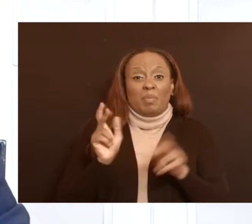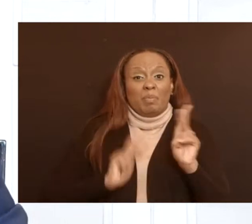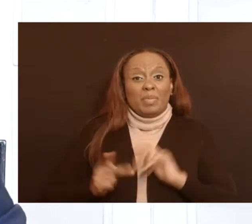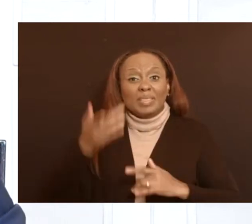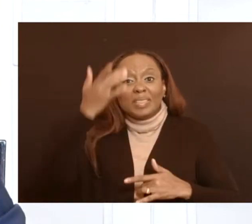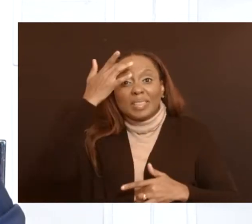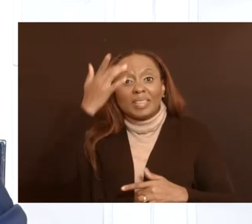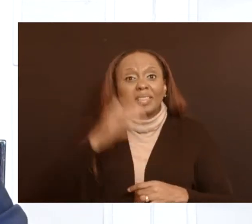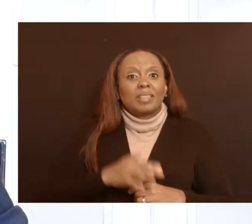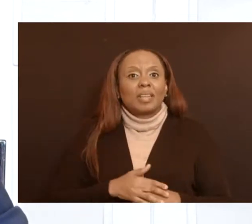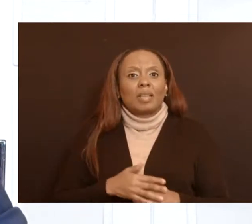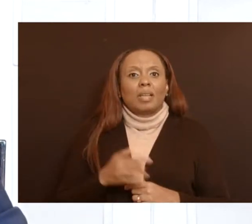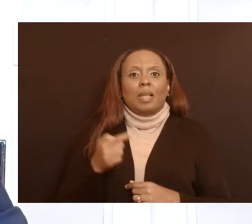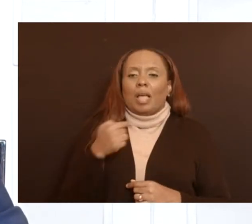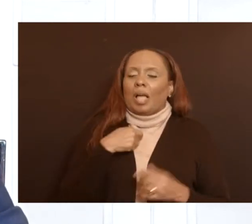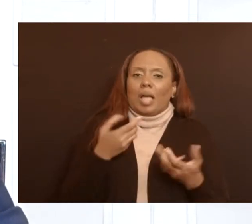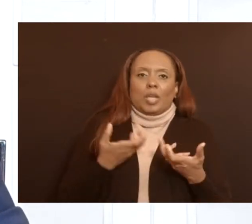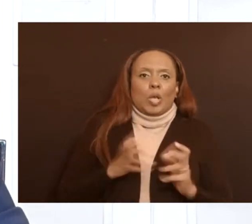because